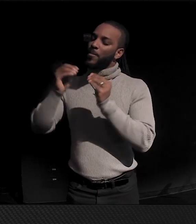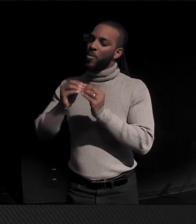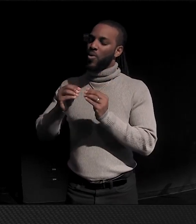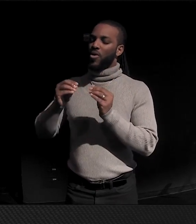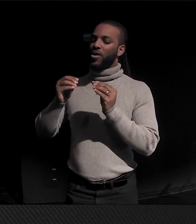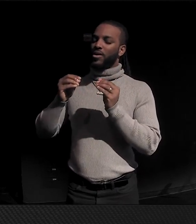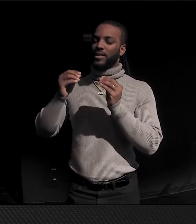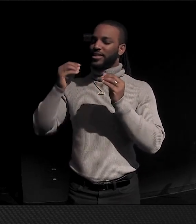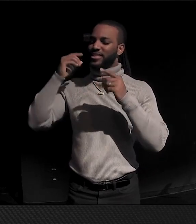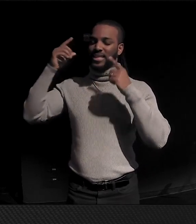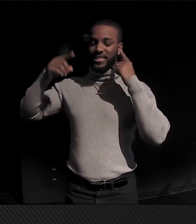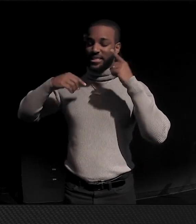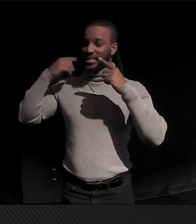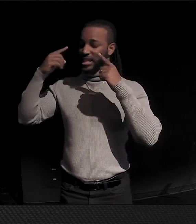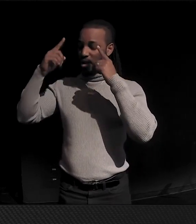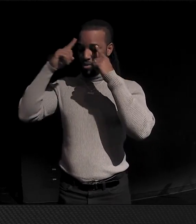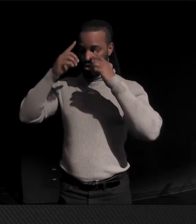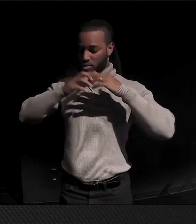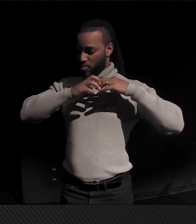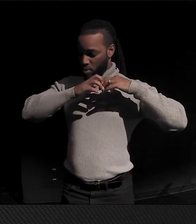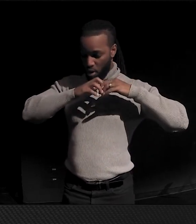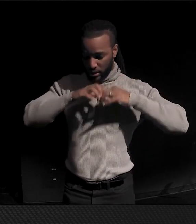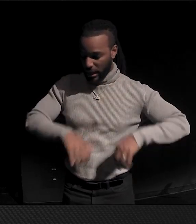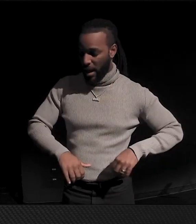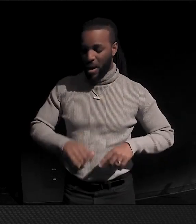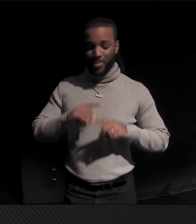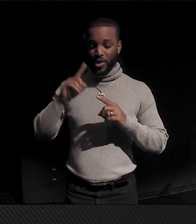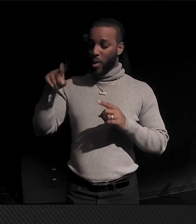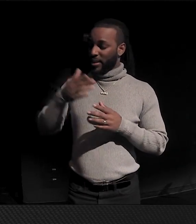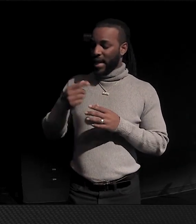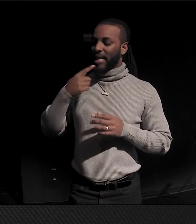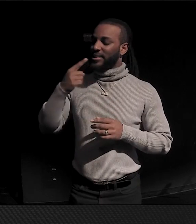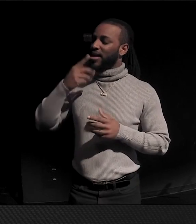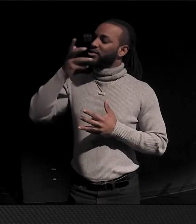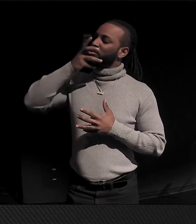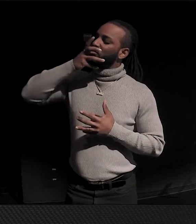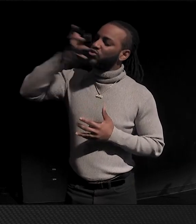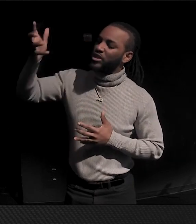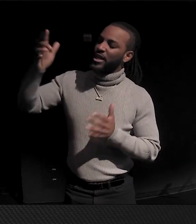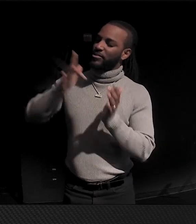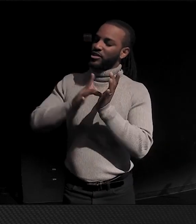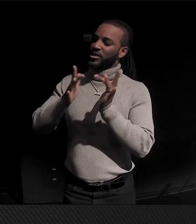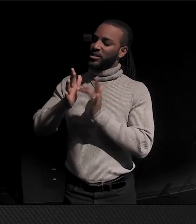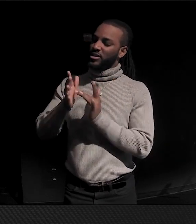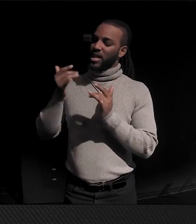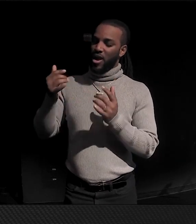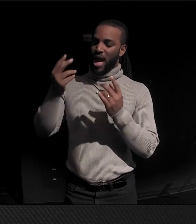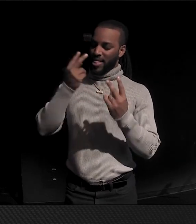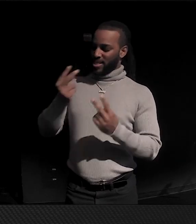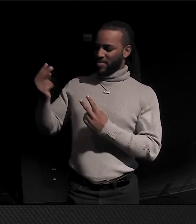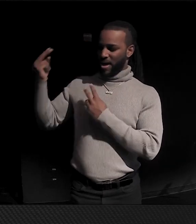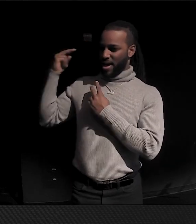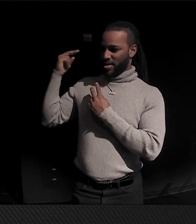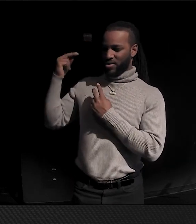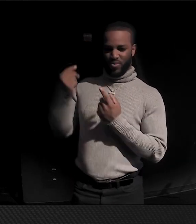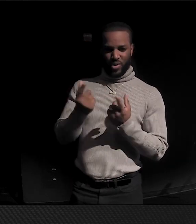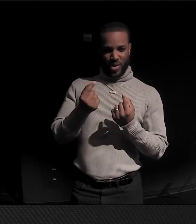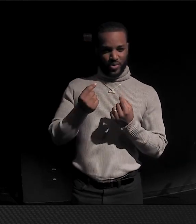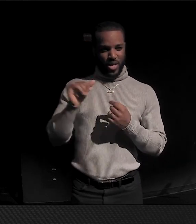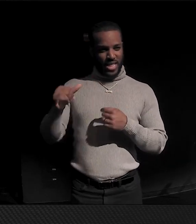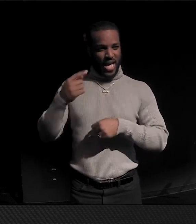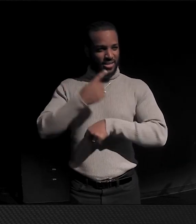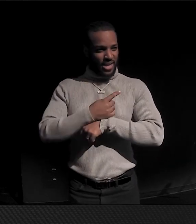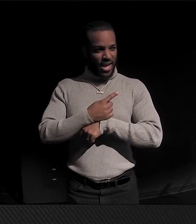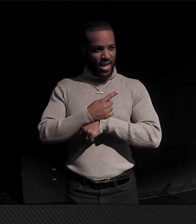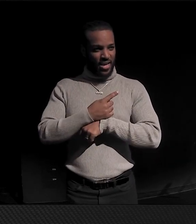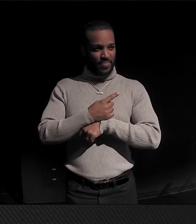hysterical, but that was the only thing that could come out. And I look back and I think what I was doing that day when anything else